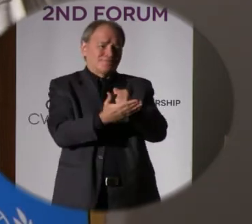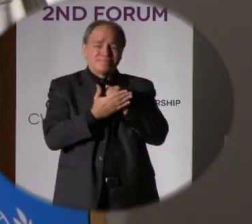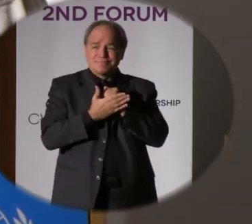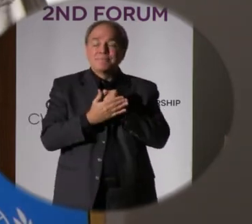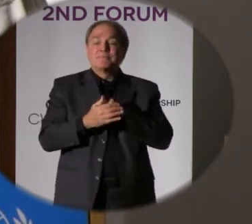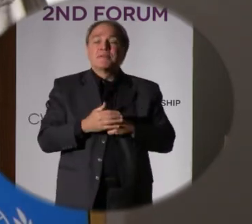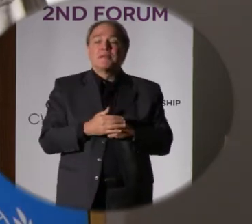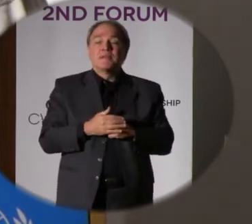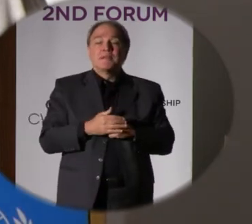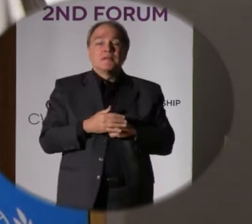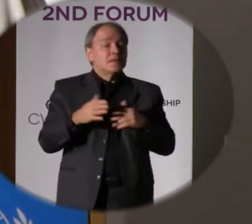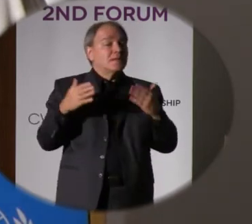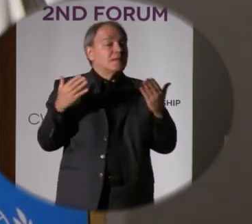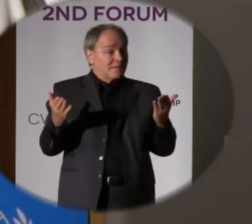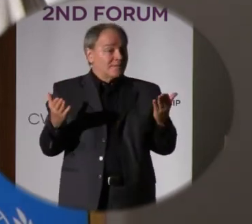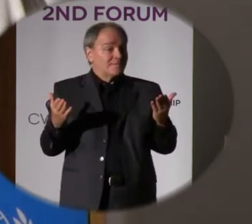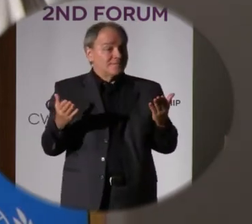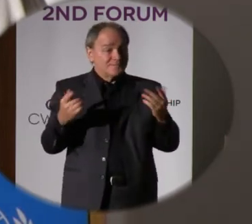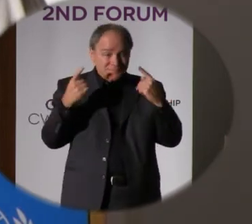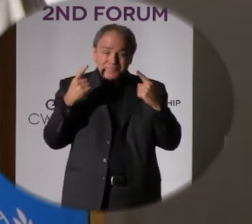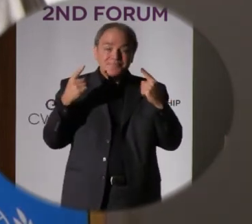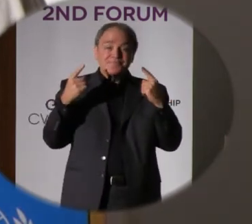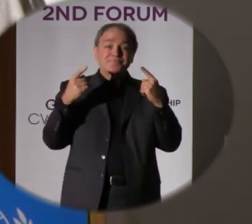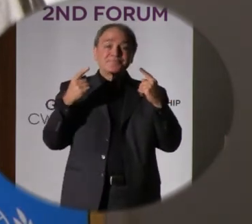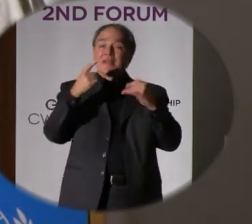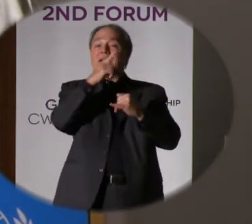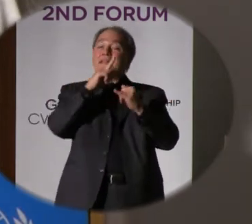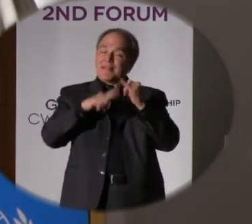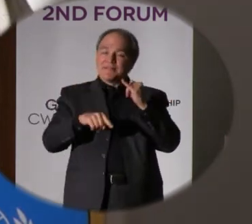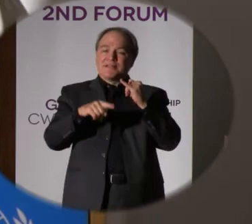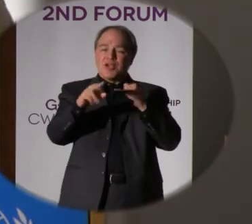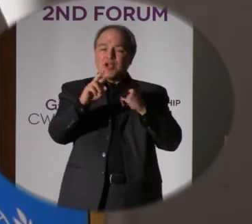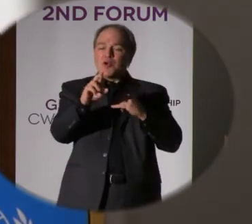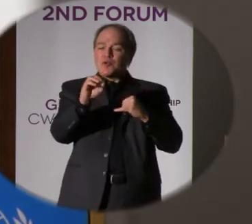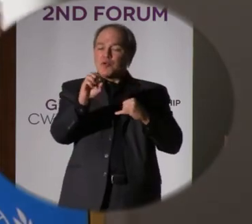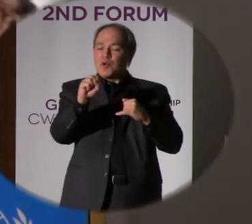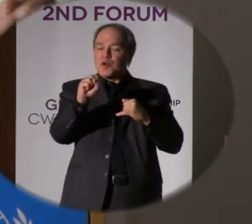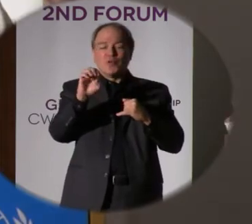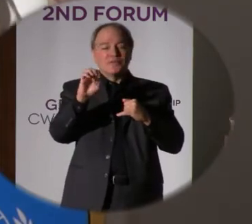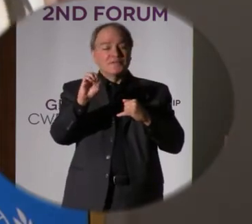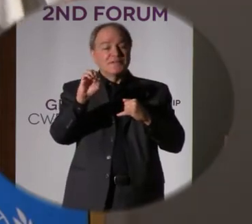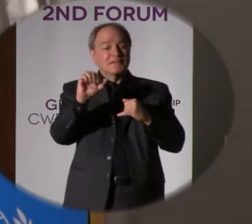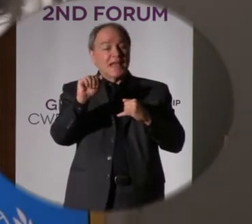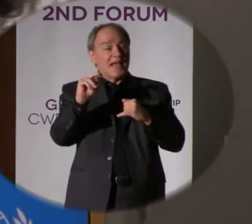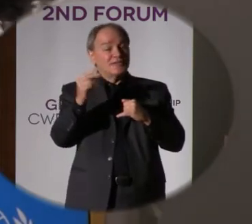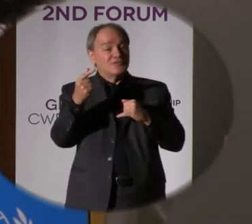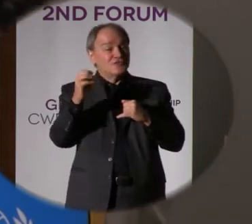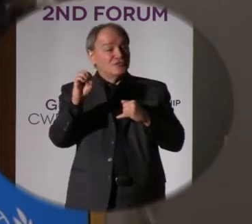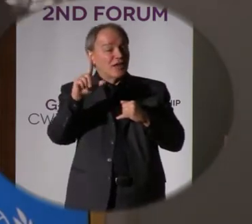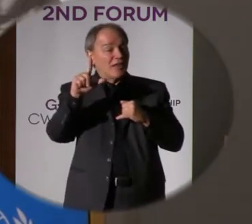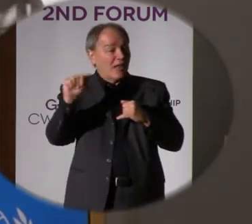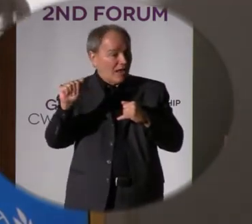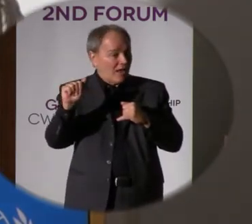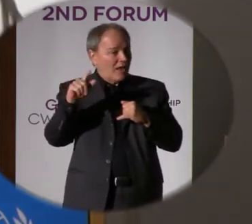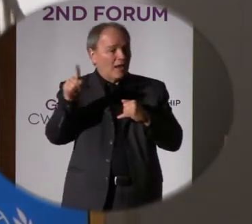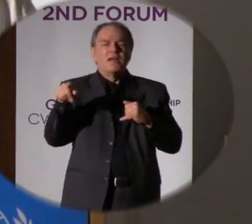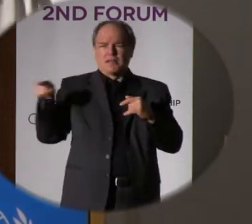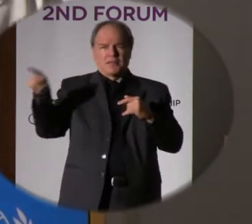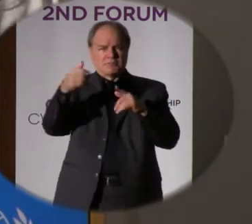our conductor of the orchestra, which is Adzalla, will keep us all in tune.